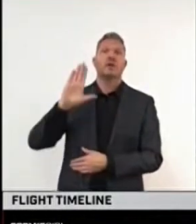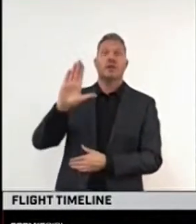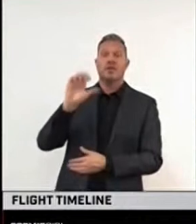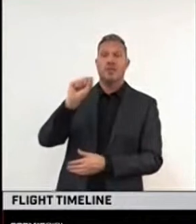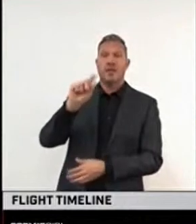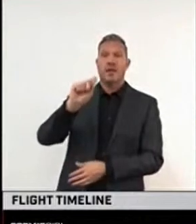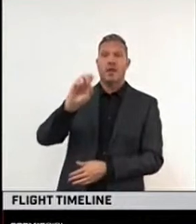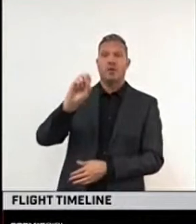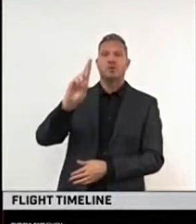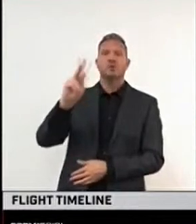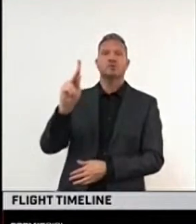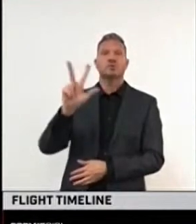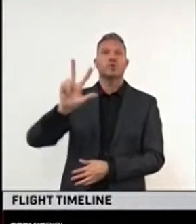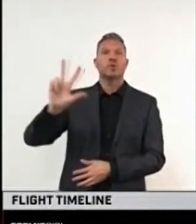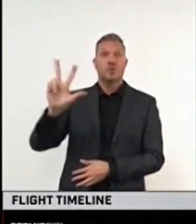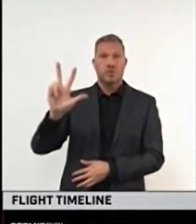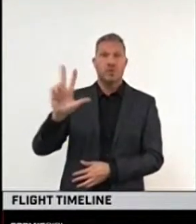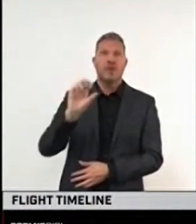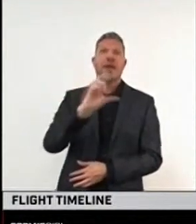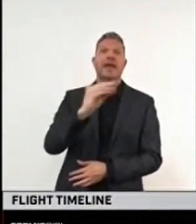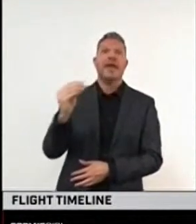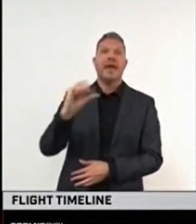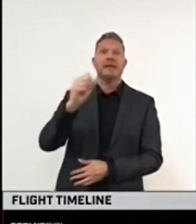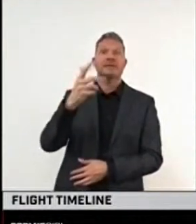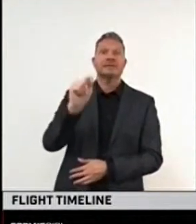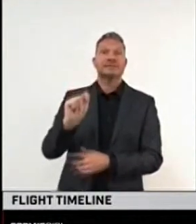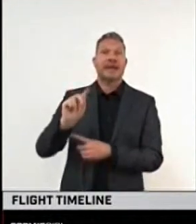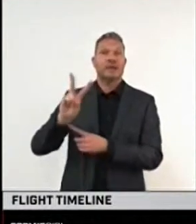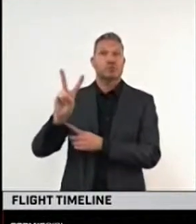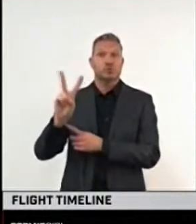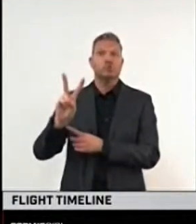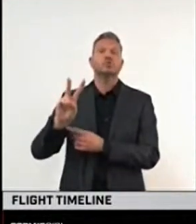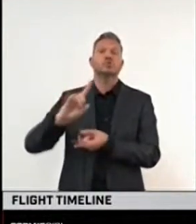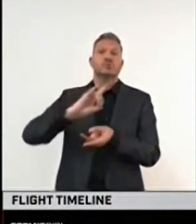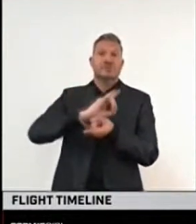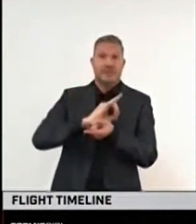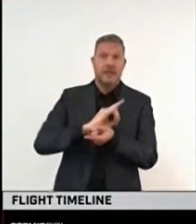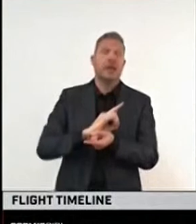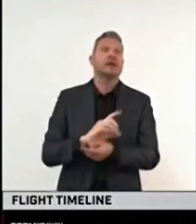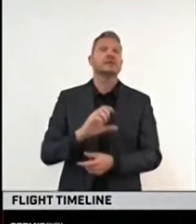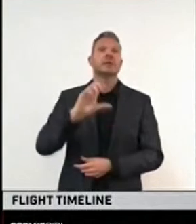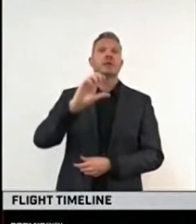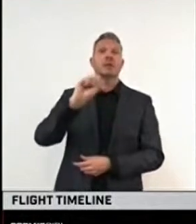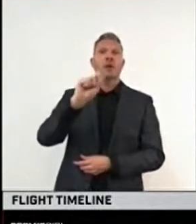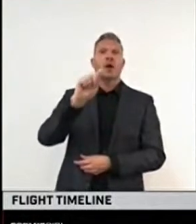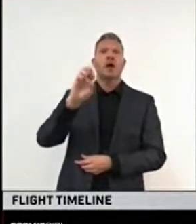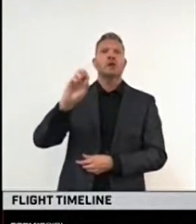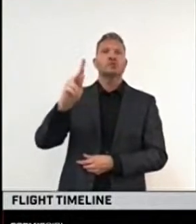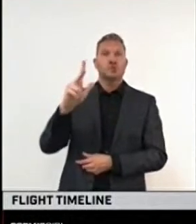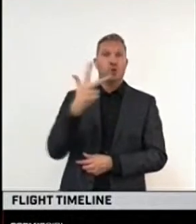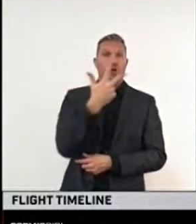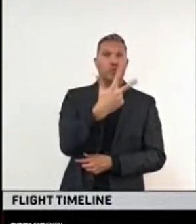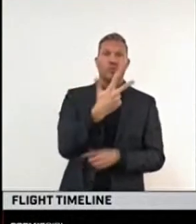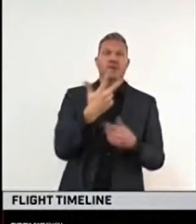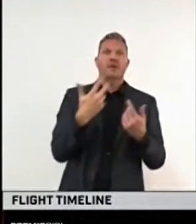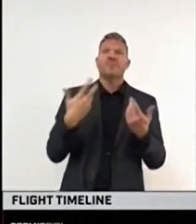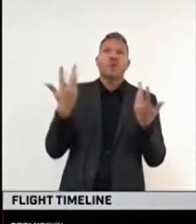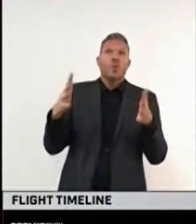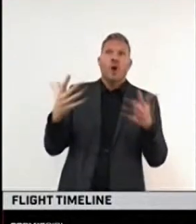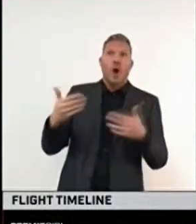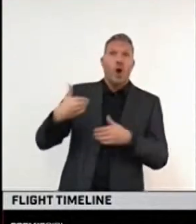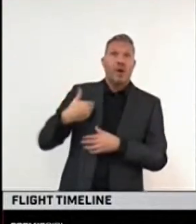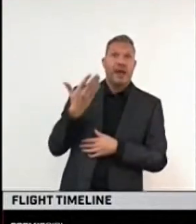and SteamSat 2 satellites. Stork 3 joins the Stork 4 and Stork 5 MARTA satellites placed